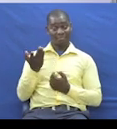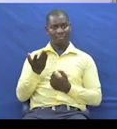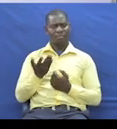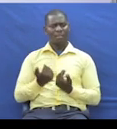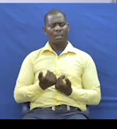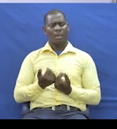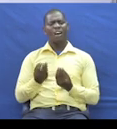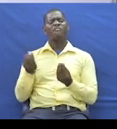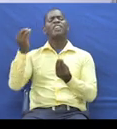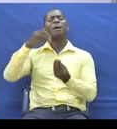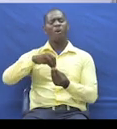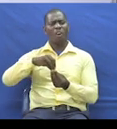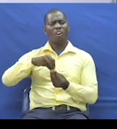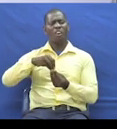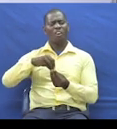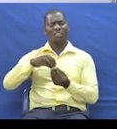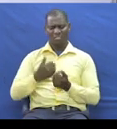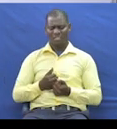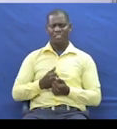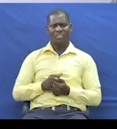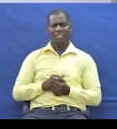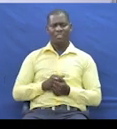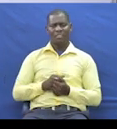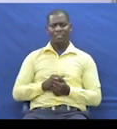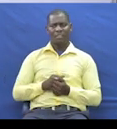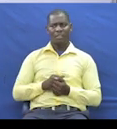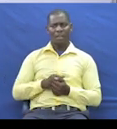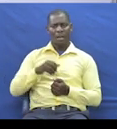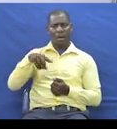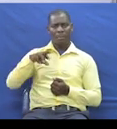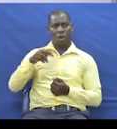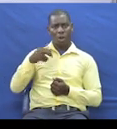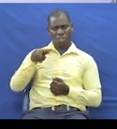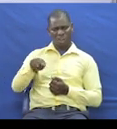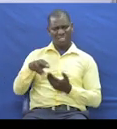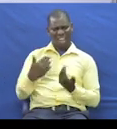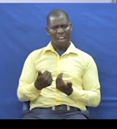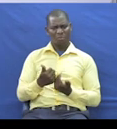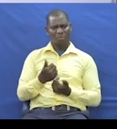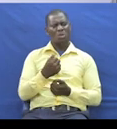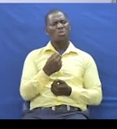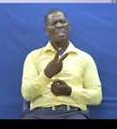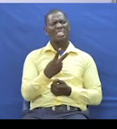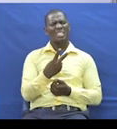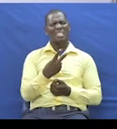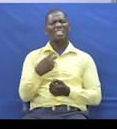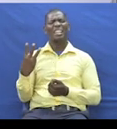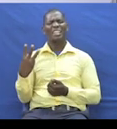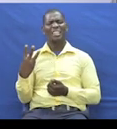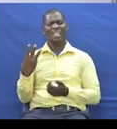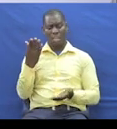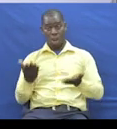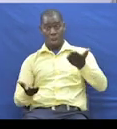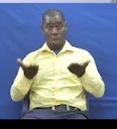But furthermore, a proton has a mass of approximately to 1.673 times 10 to the negative 27